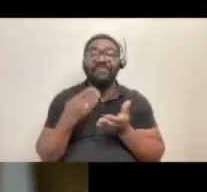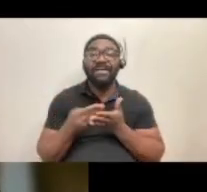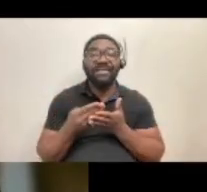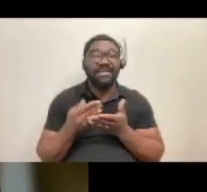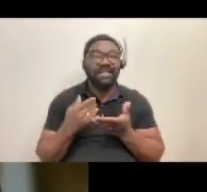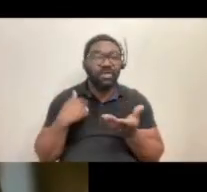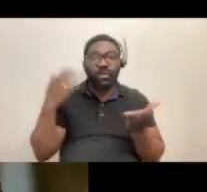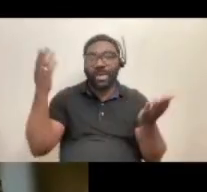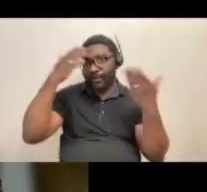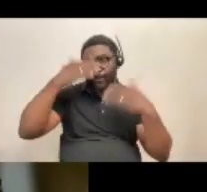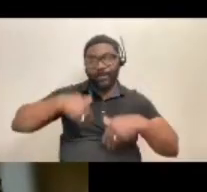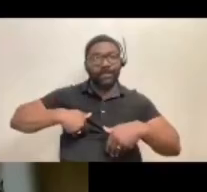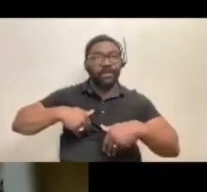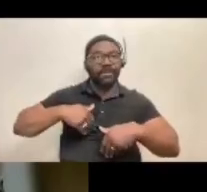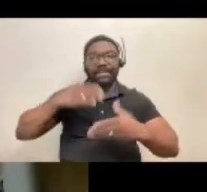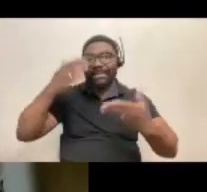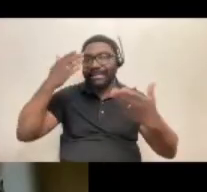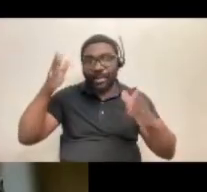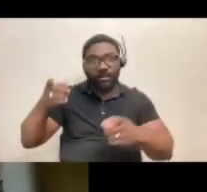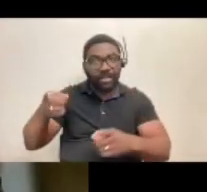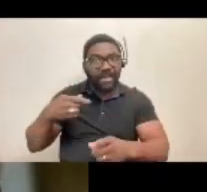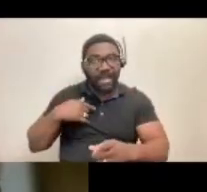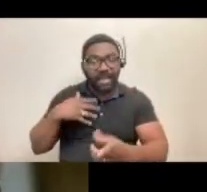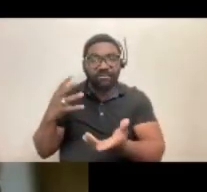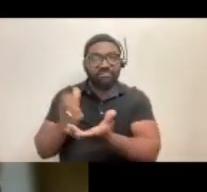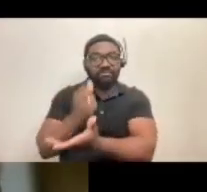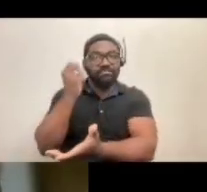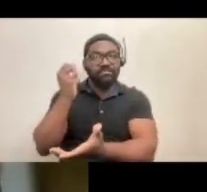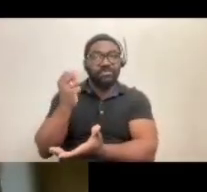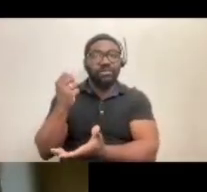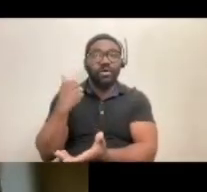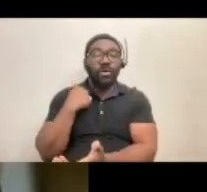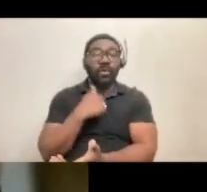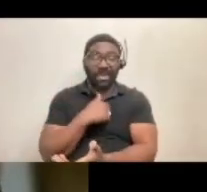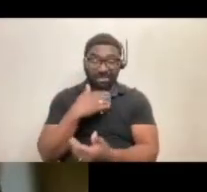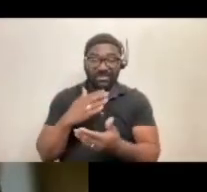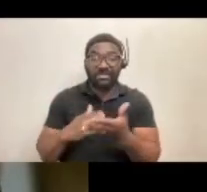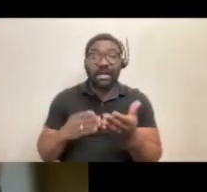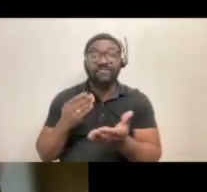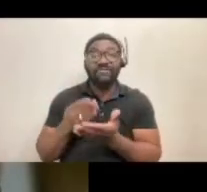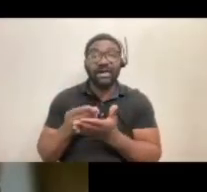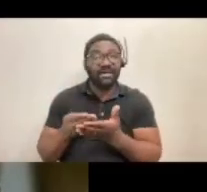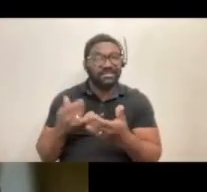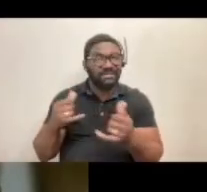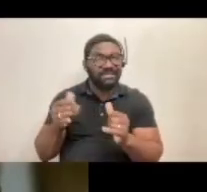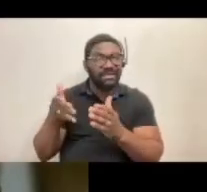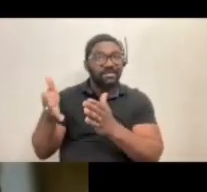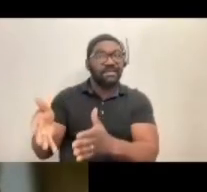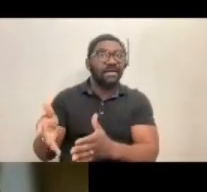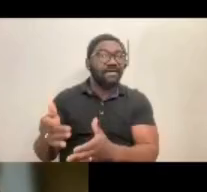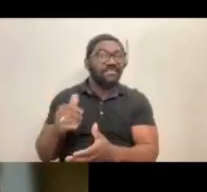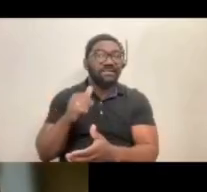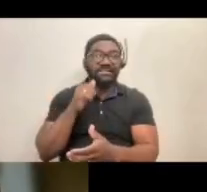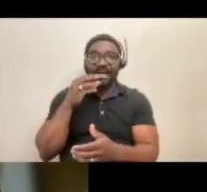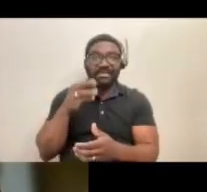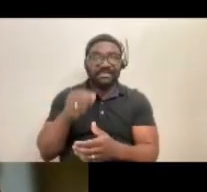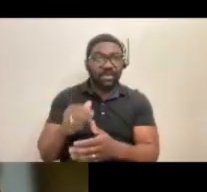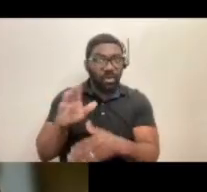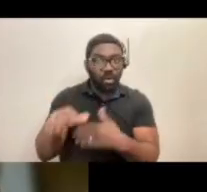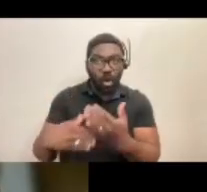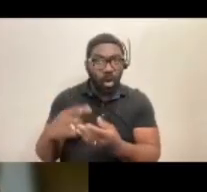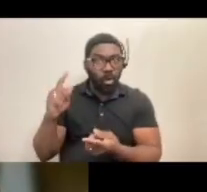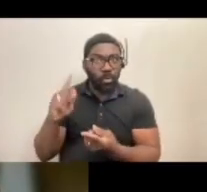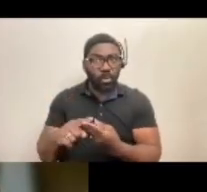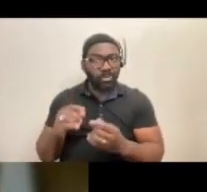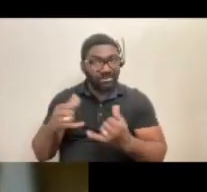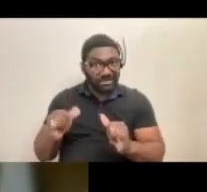available. And so we have one-time funds that have not yet been fully expended to support the DSP workforce.